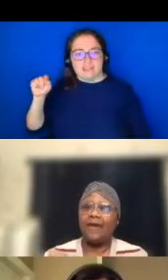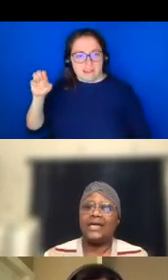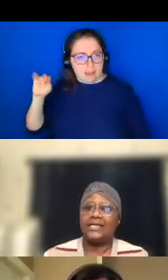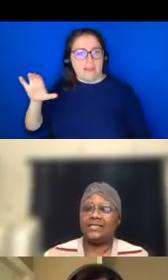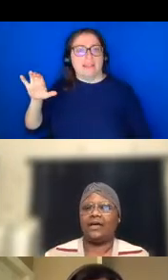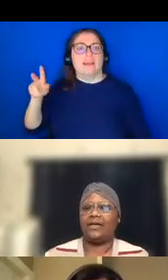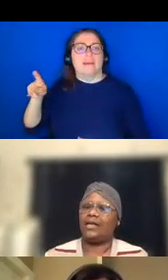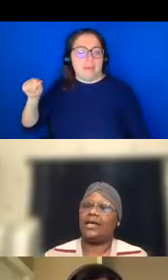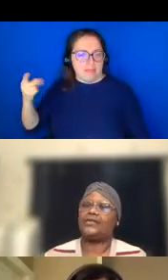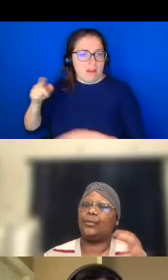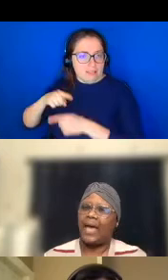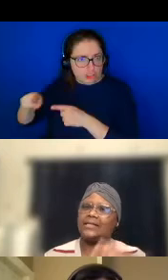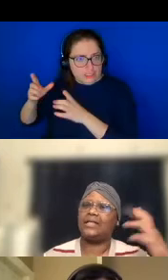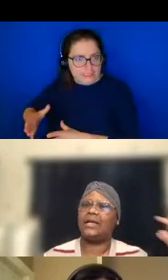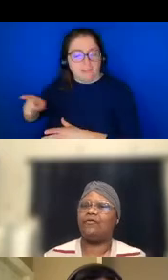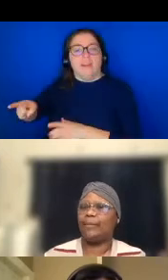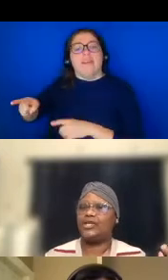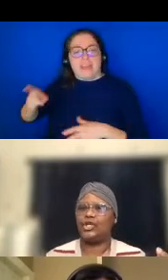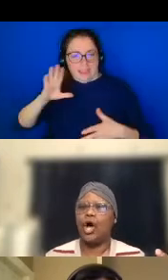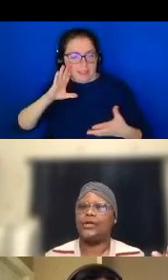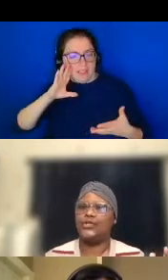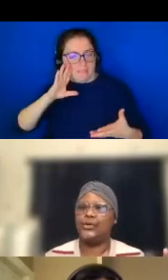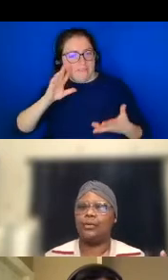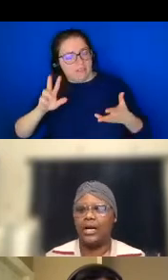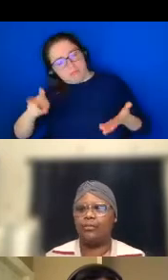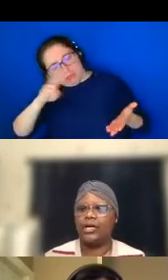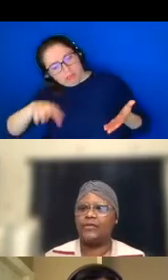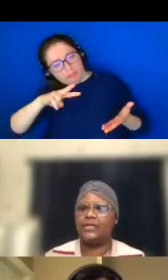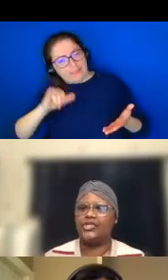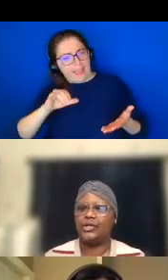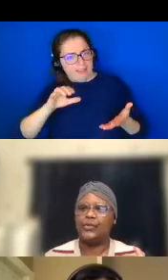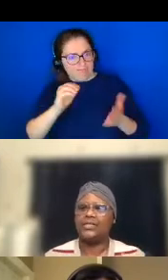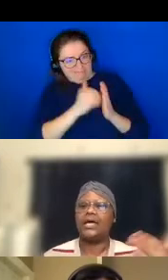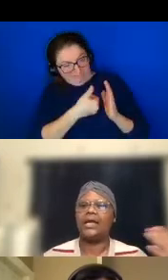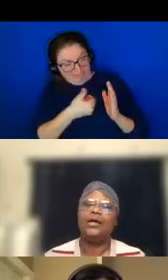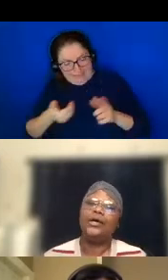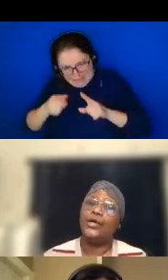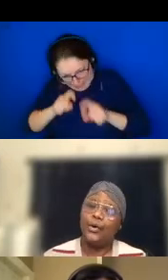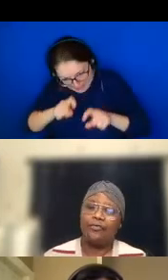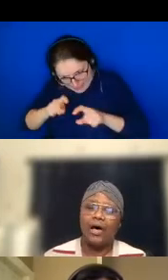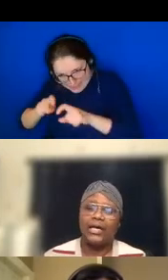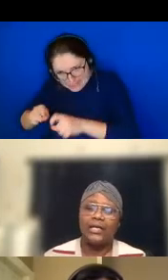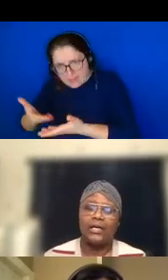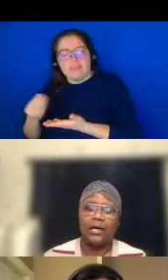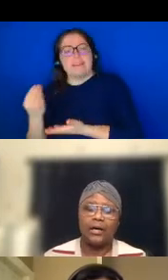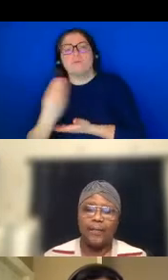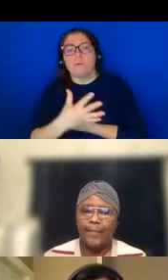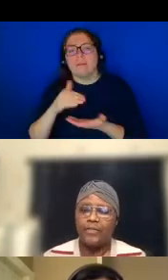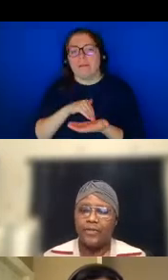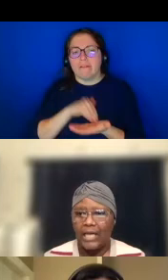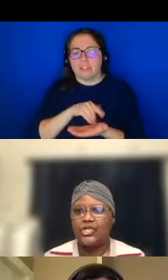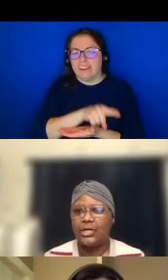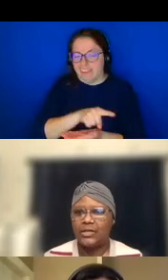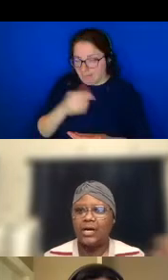They've identified that cancer, passed that information on to a primary care physician who's then notified